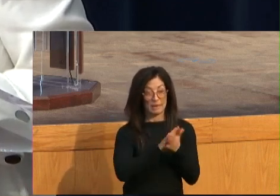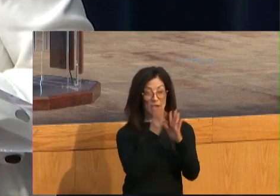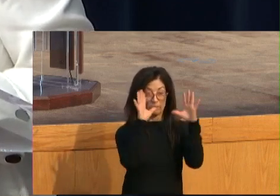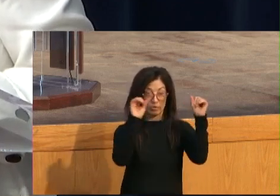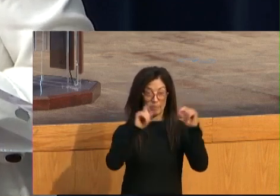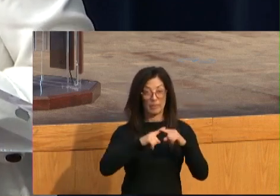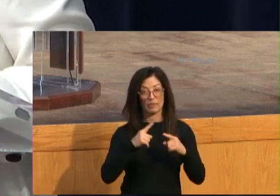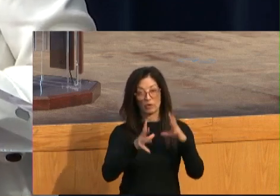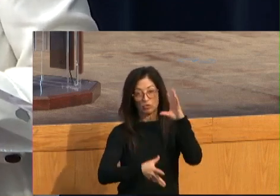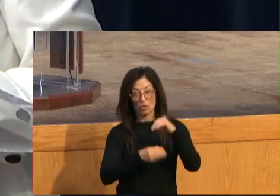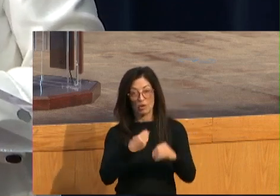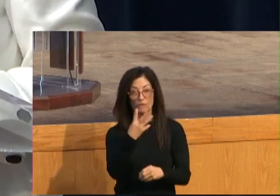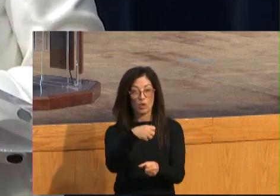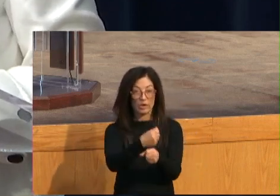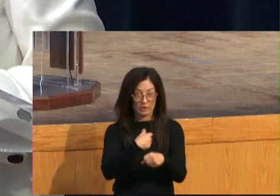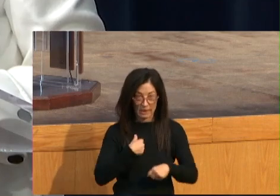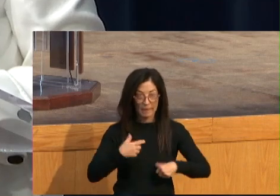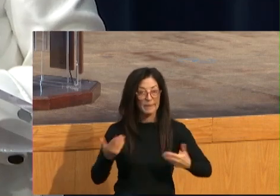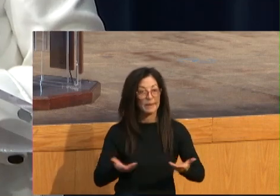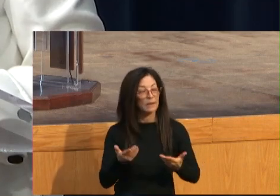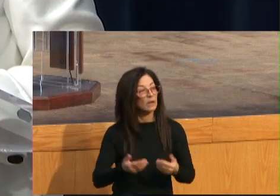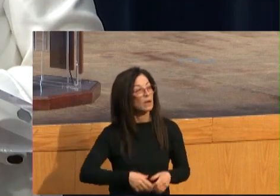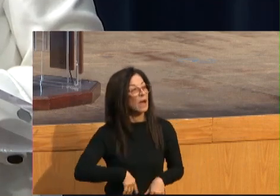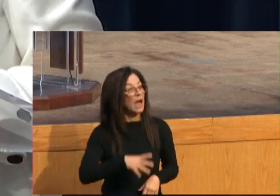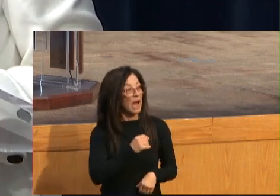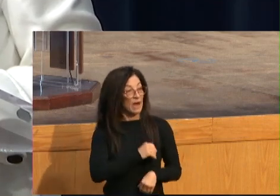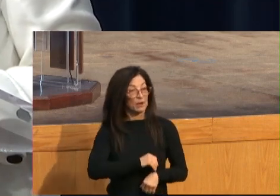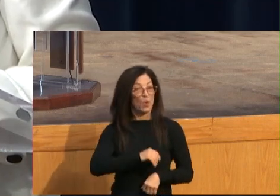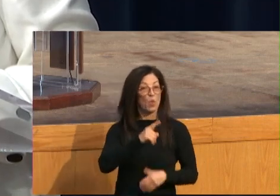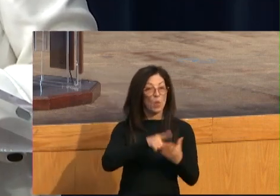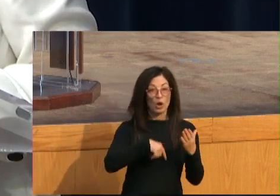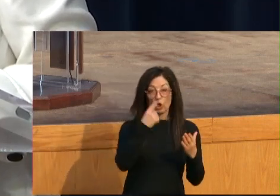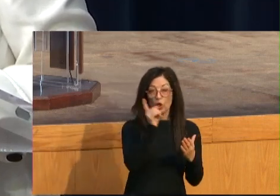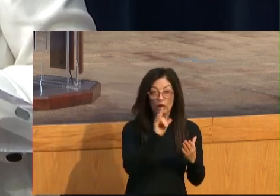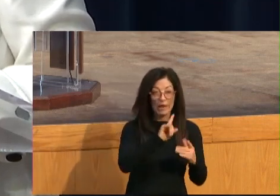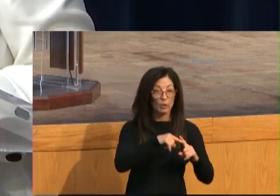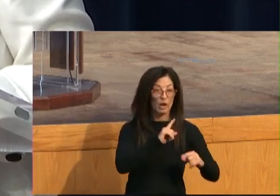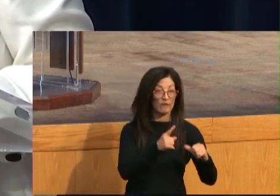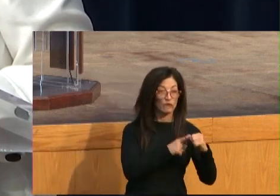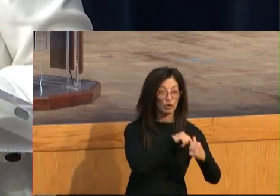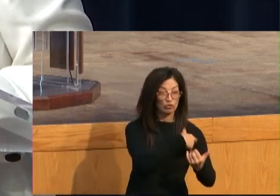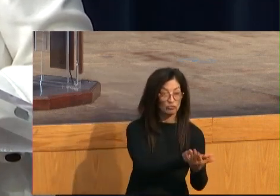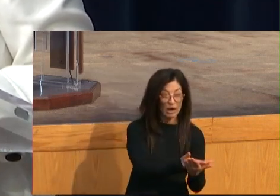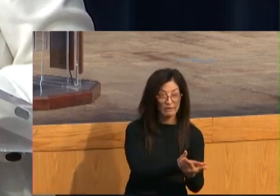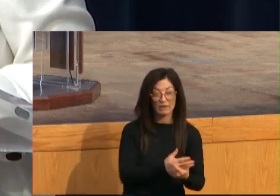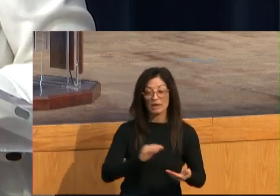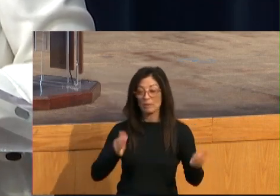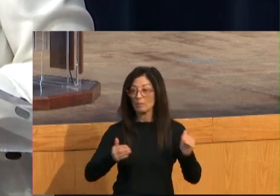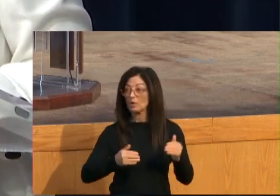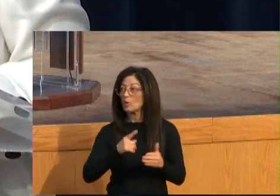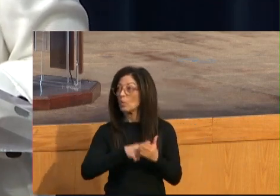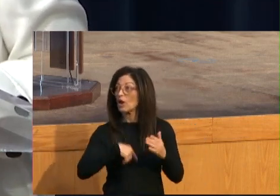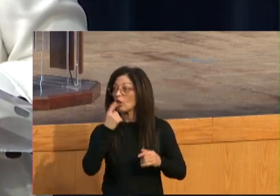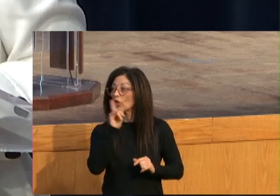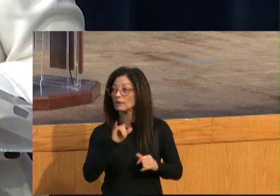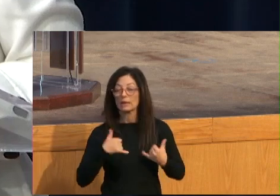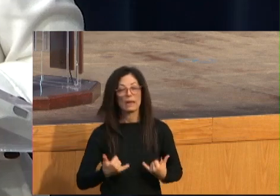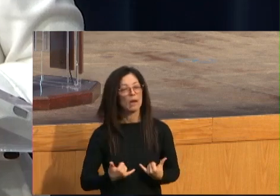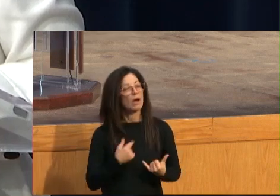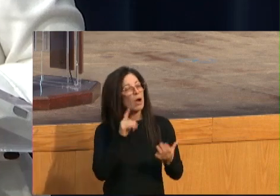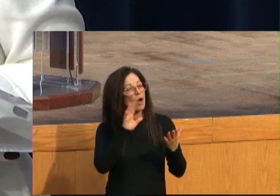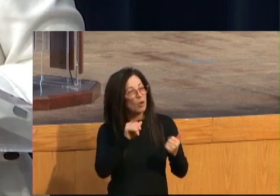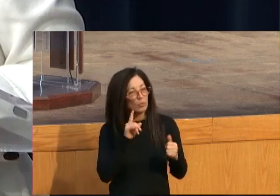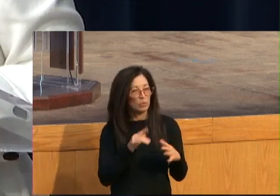I've been here, and where we were when I arrived and where we are now. I hope that you'll take